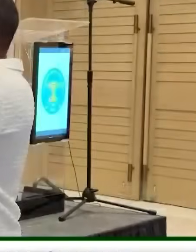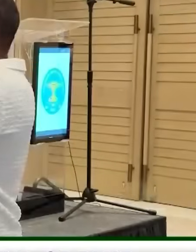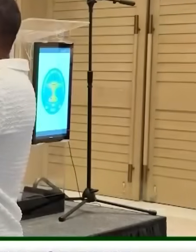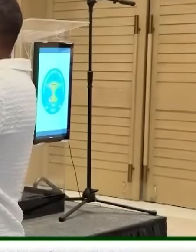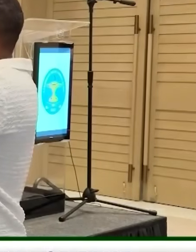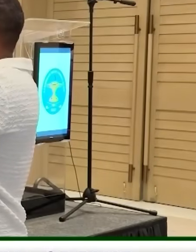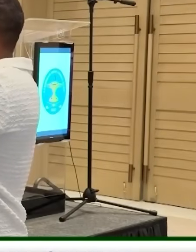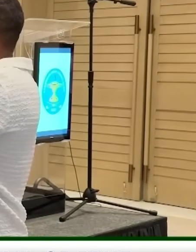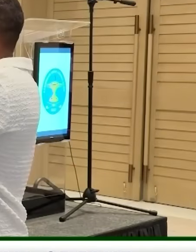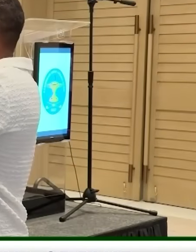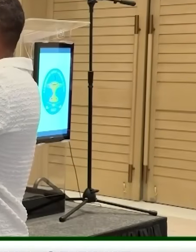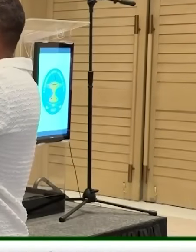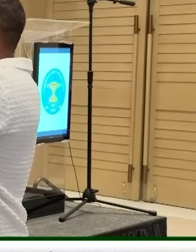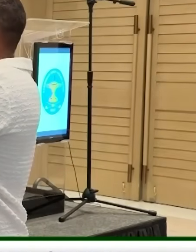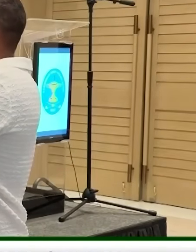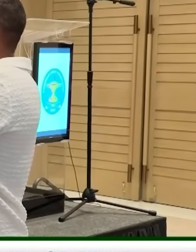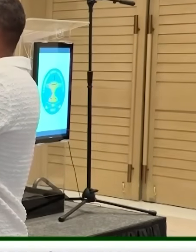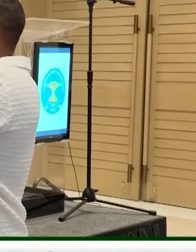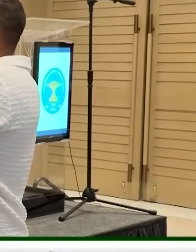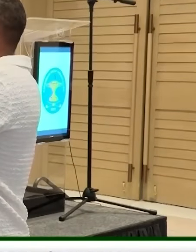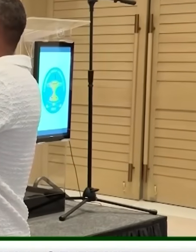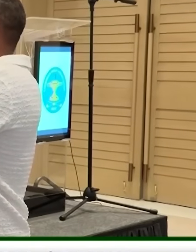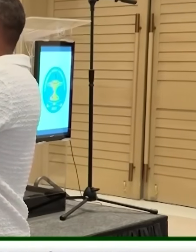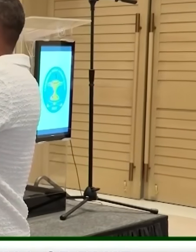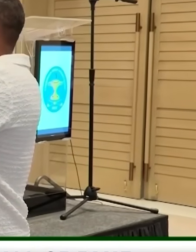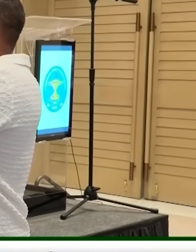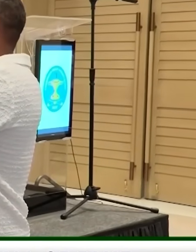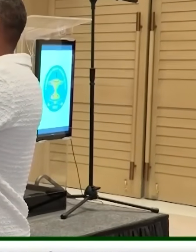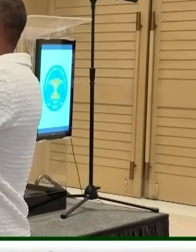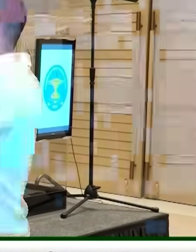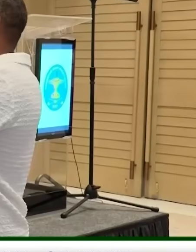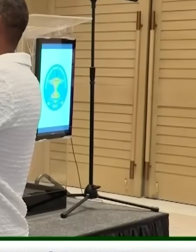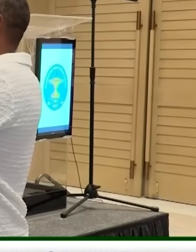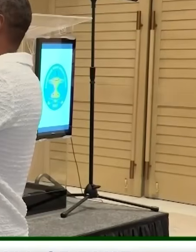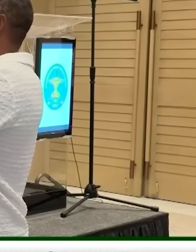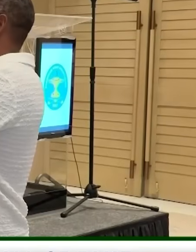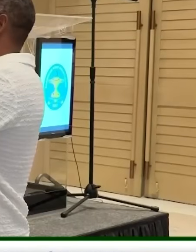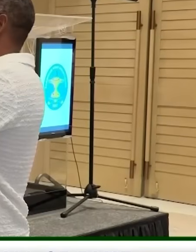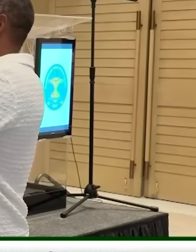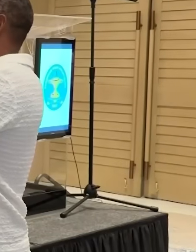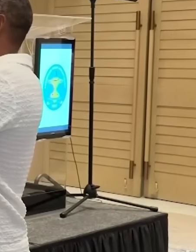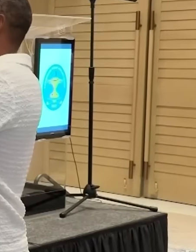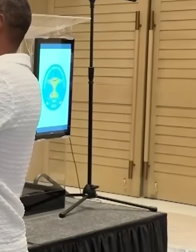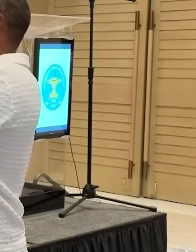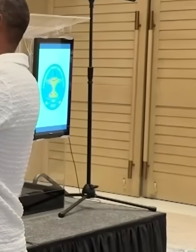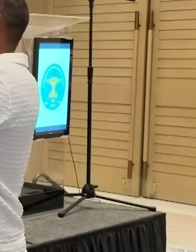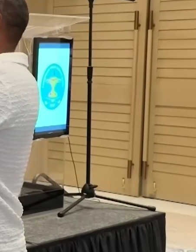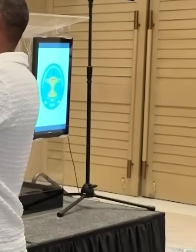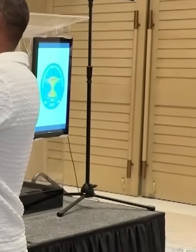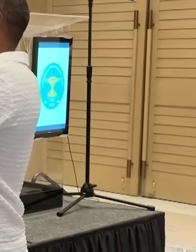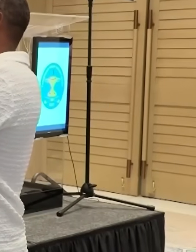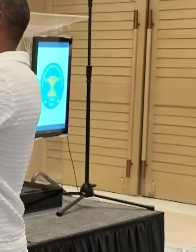of the CGA, Puerto Rican Sidney Wolf, congratulated both inductees.